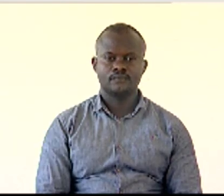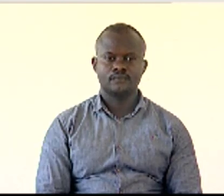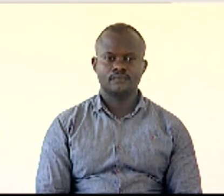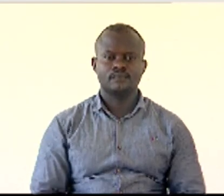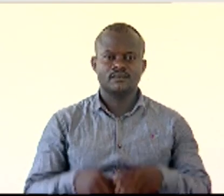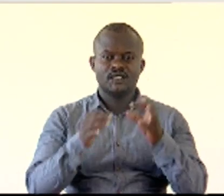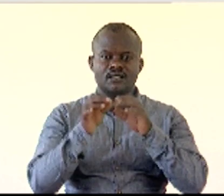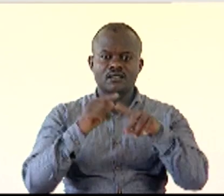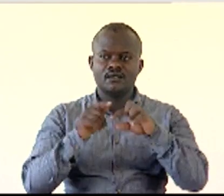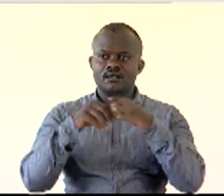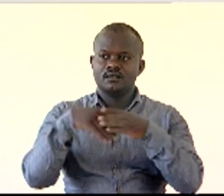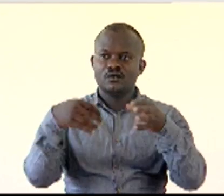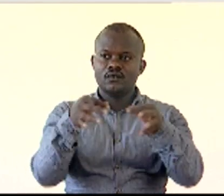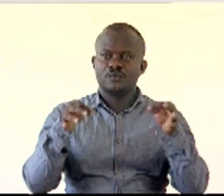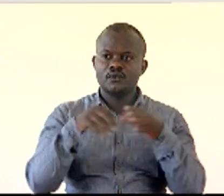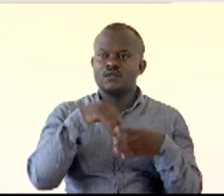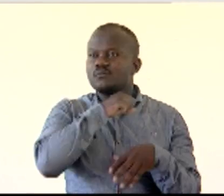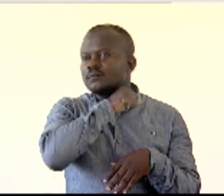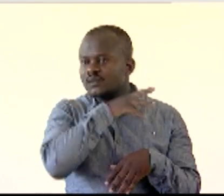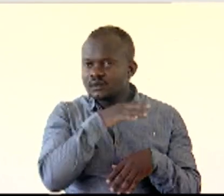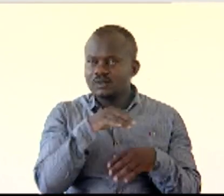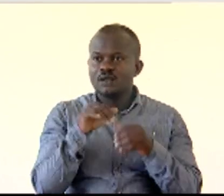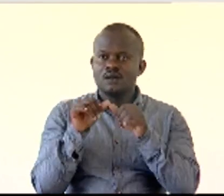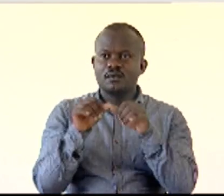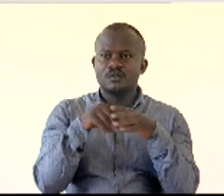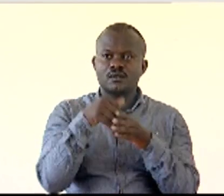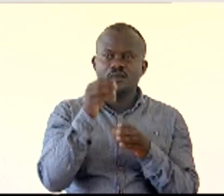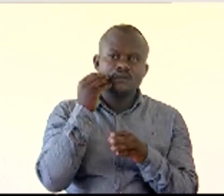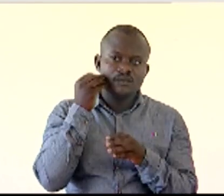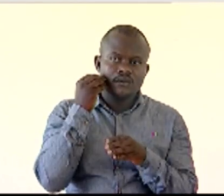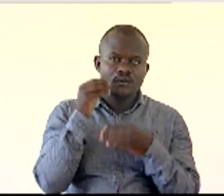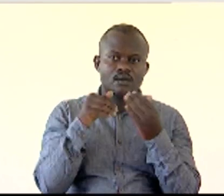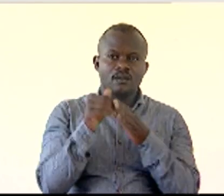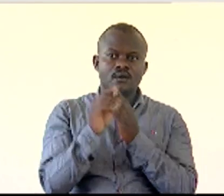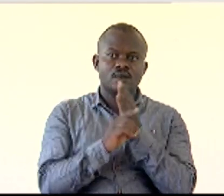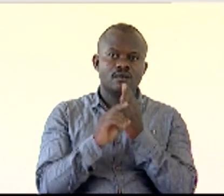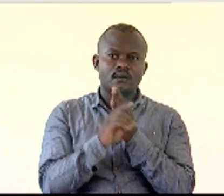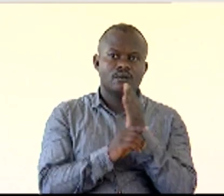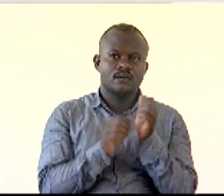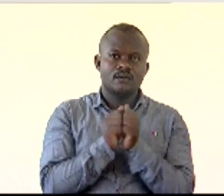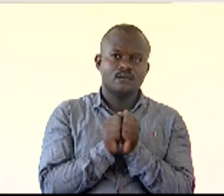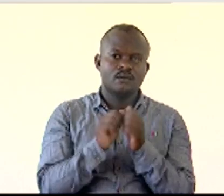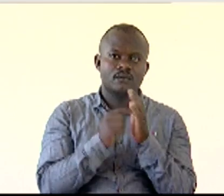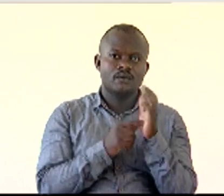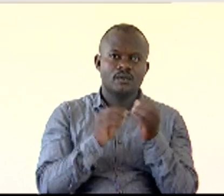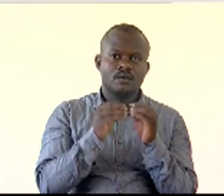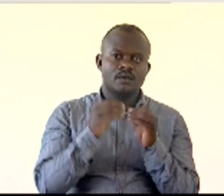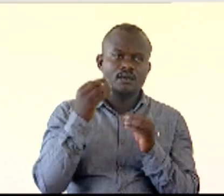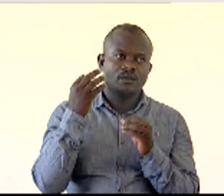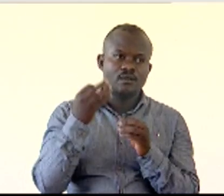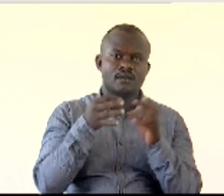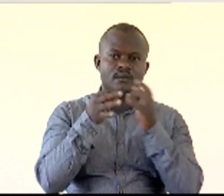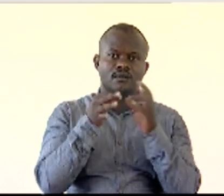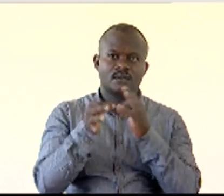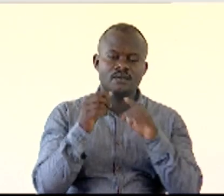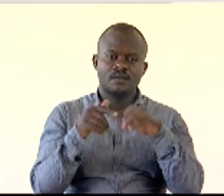Explain different forms of pollution common in your home district. Point number 3. Explain